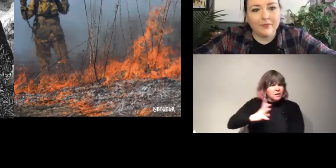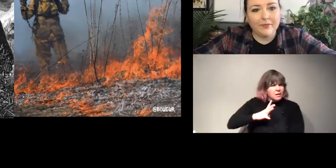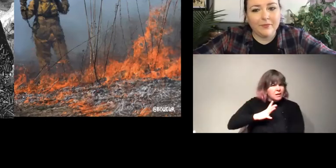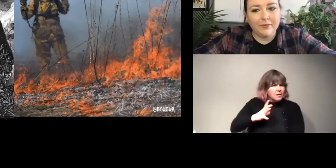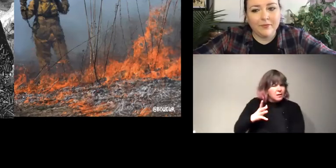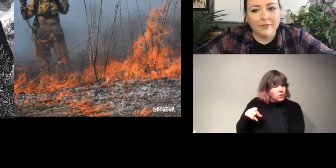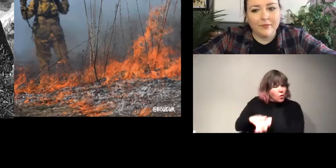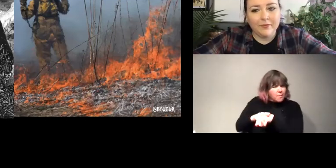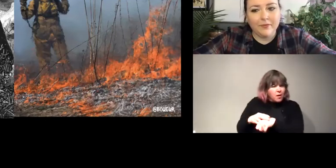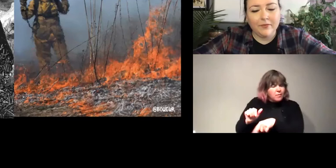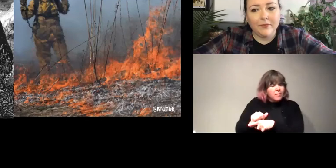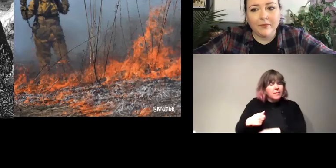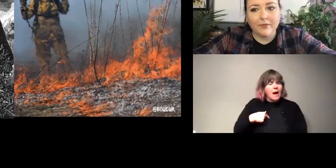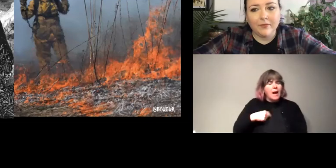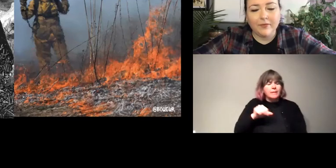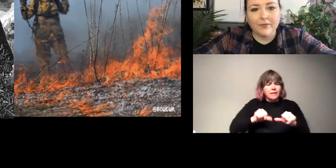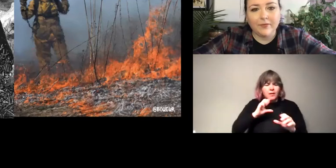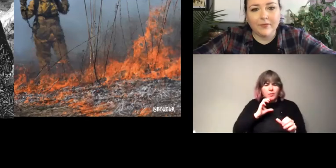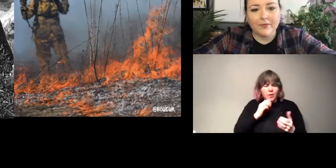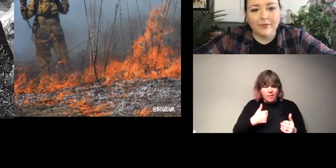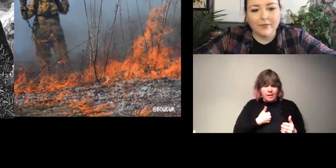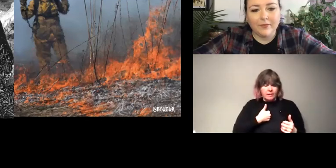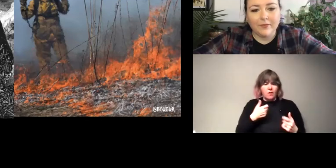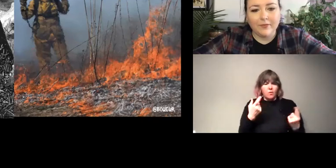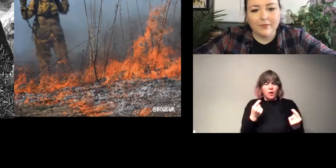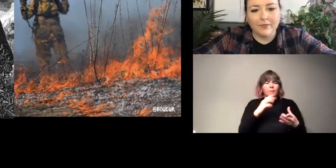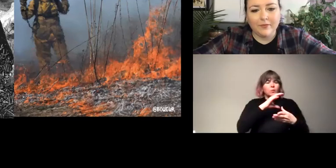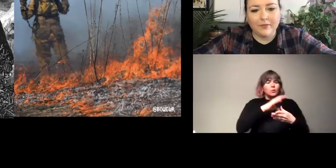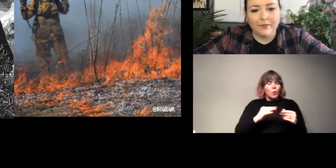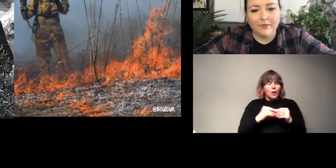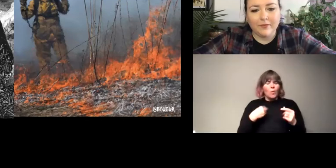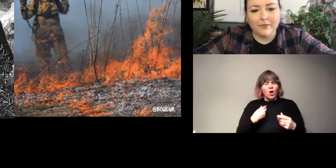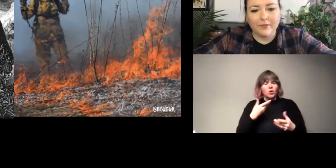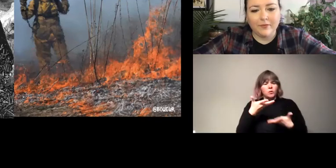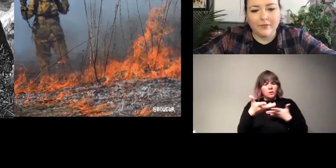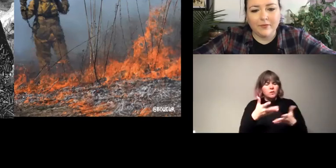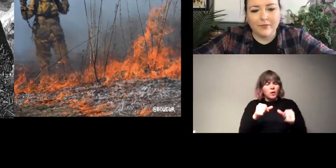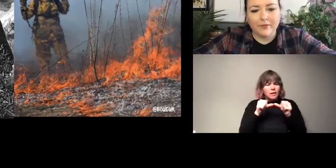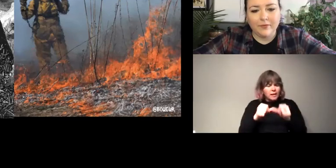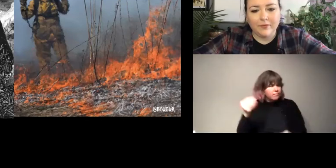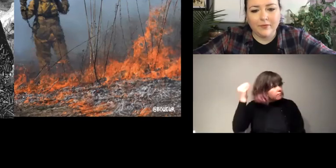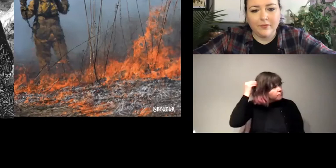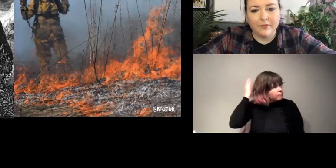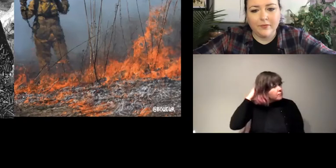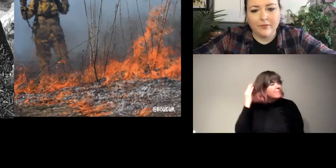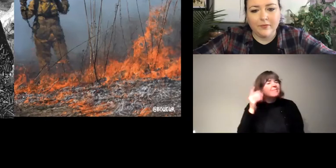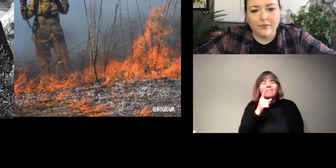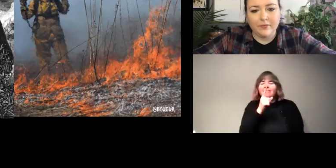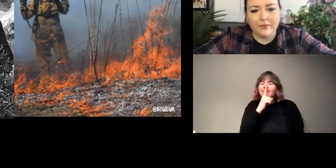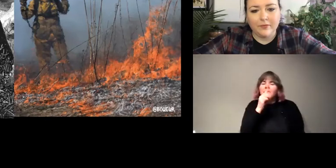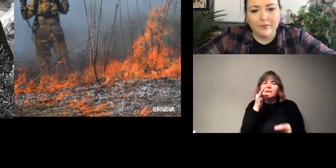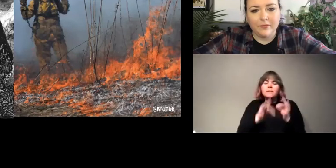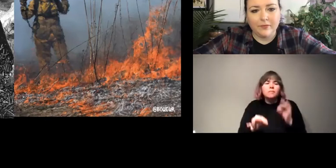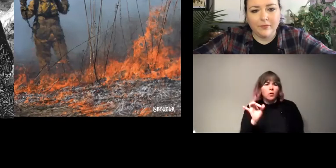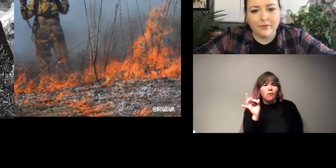when I act as a science communicator, these are the stories I'm very much interested in keeping in mind. It's not as simple as just being